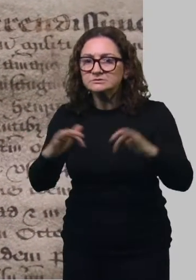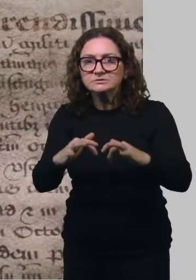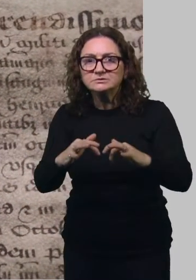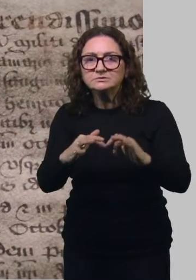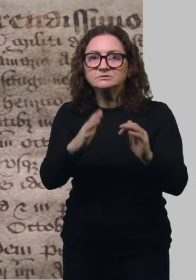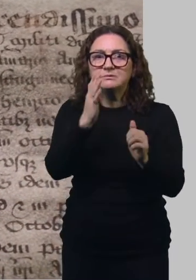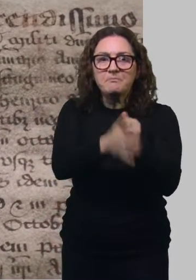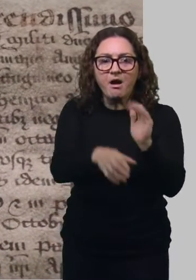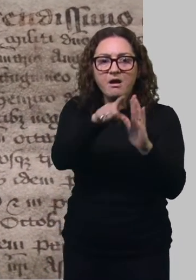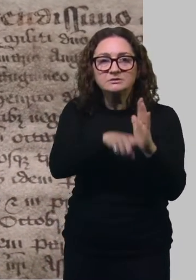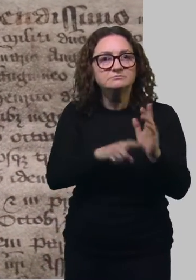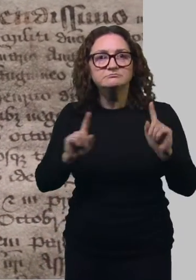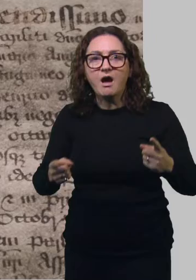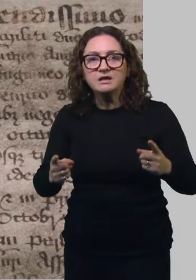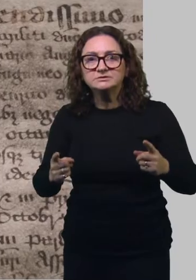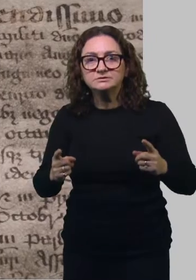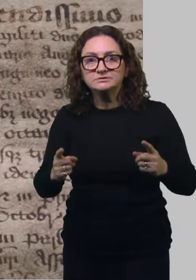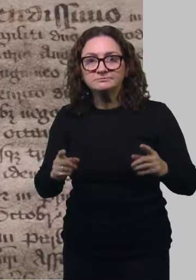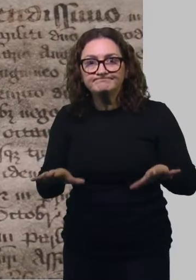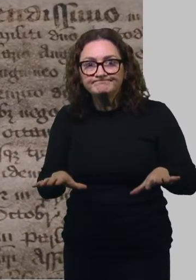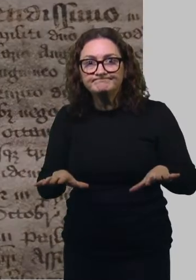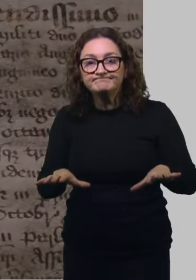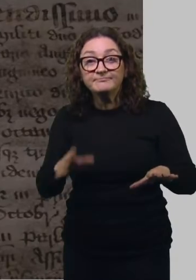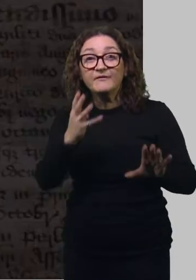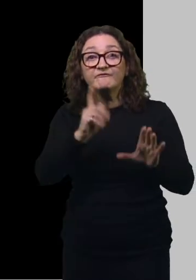13 times in her reign, for an average of 3 weeks a year.